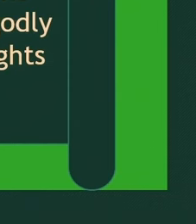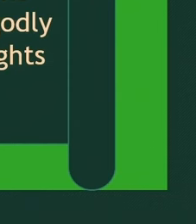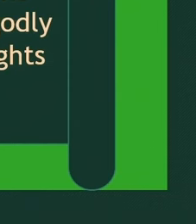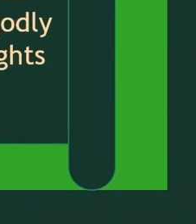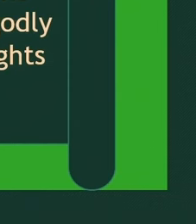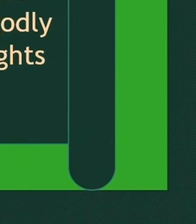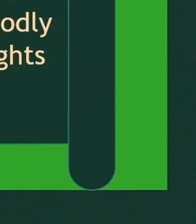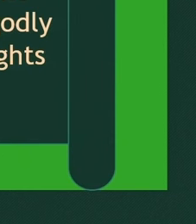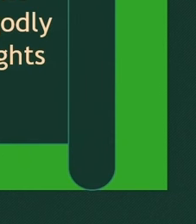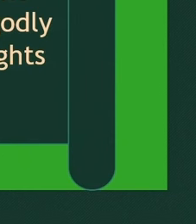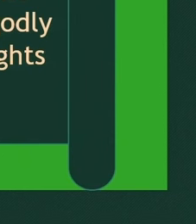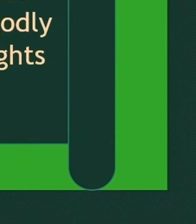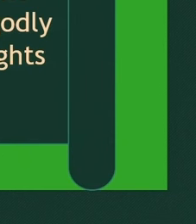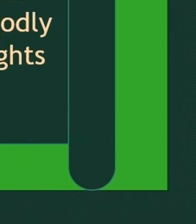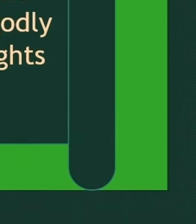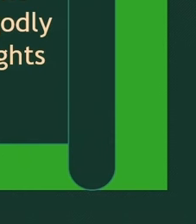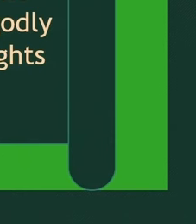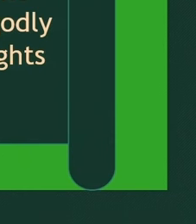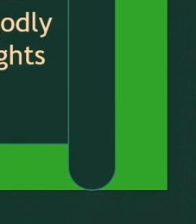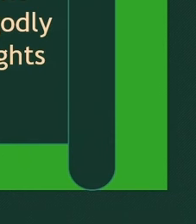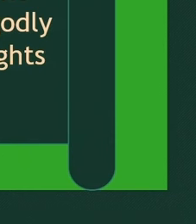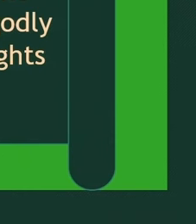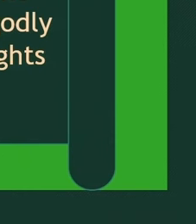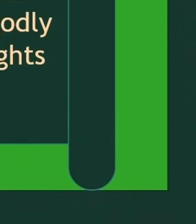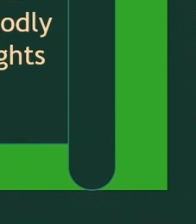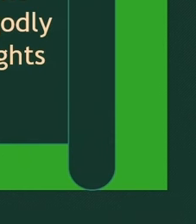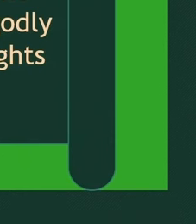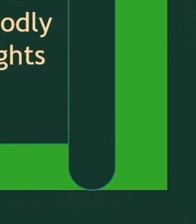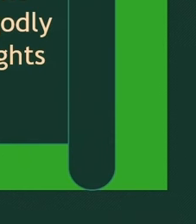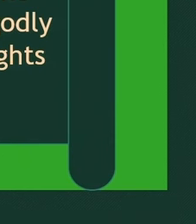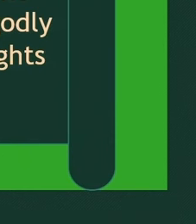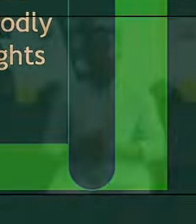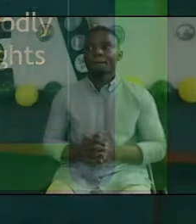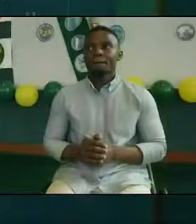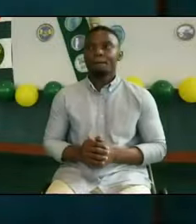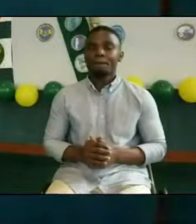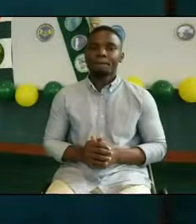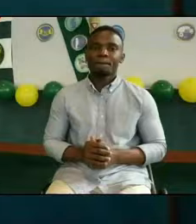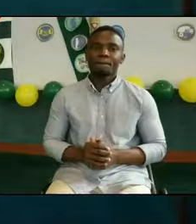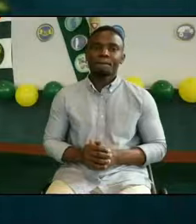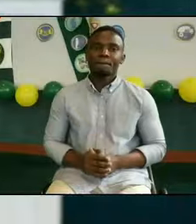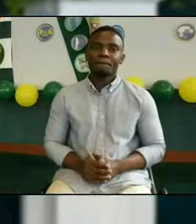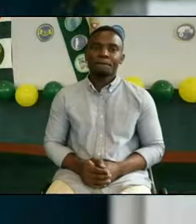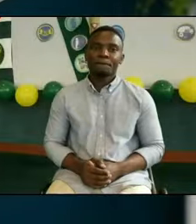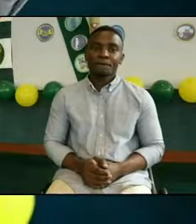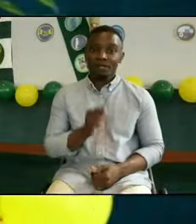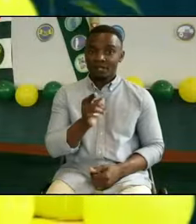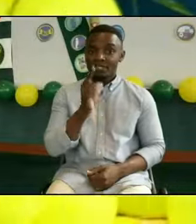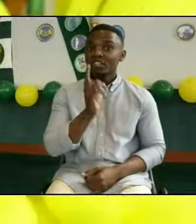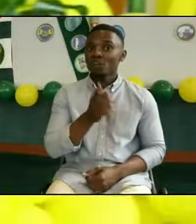sold his inheritance right as the what? Oldest son. It's a